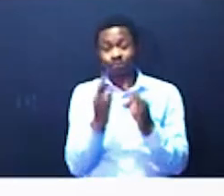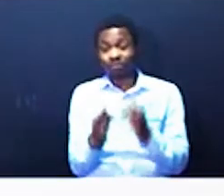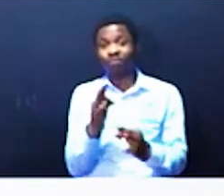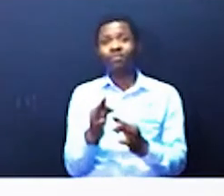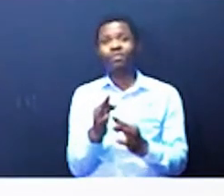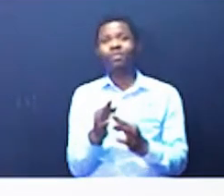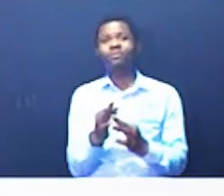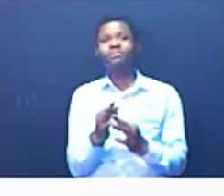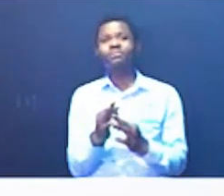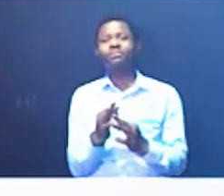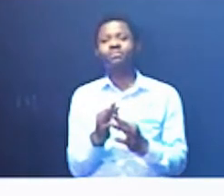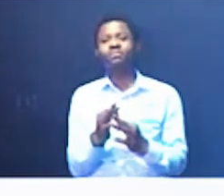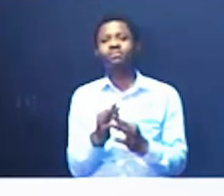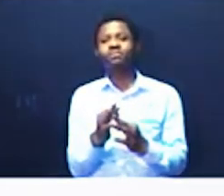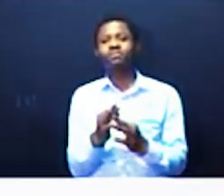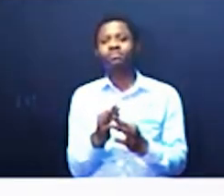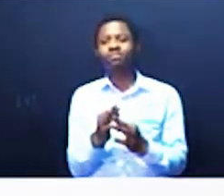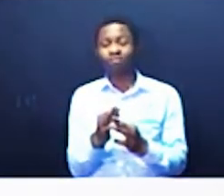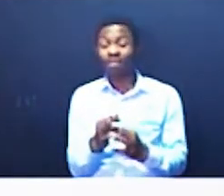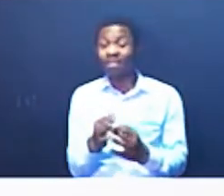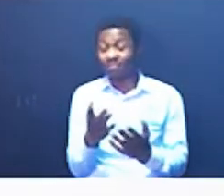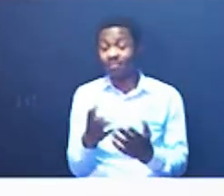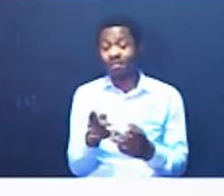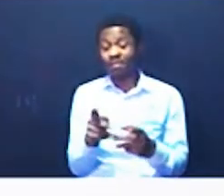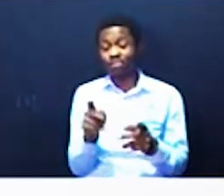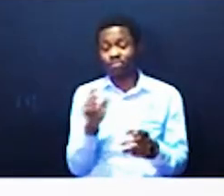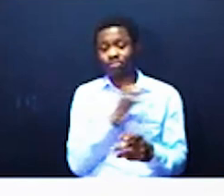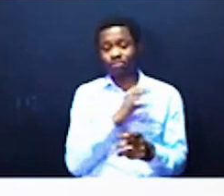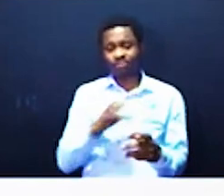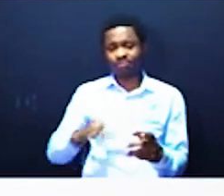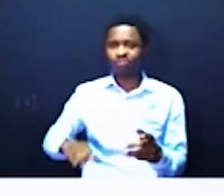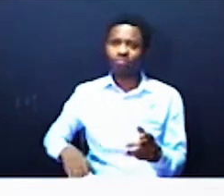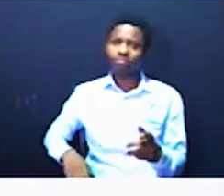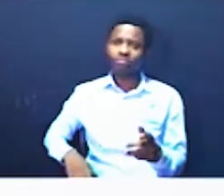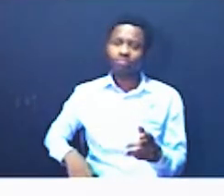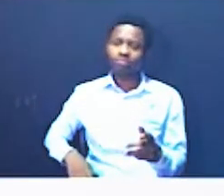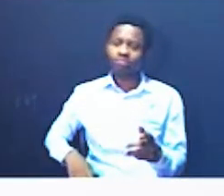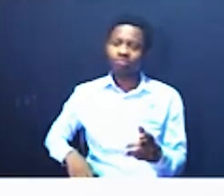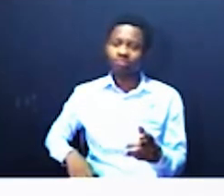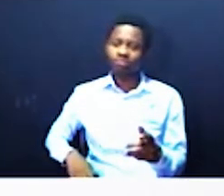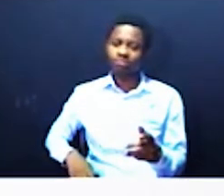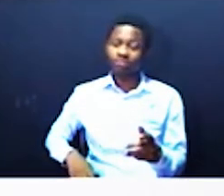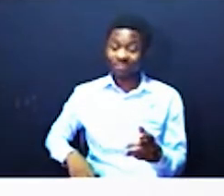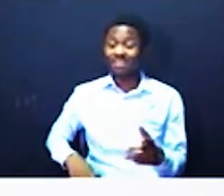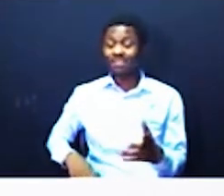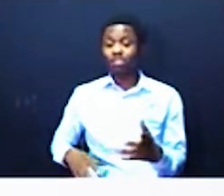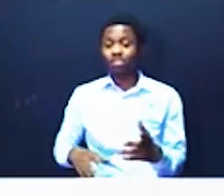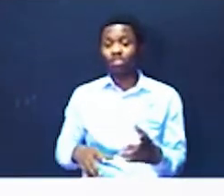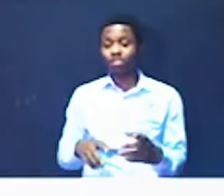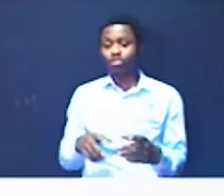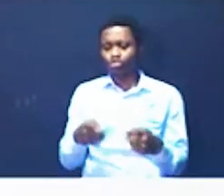special honor and special privilege, but special service.